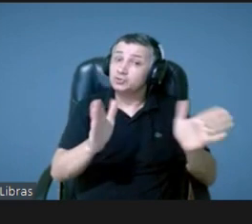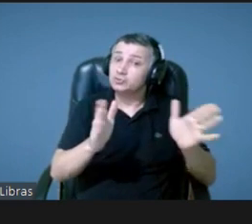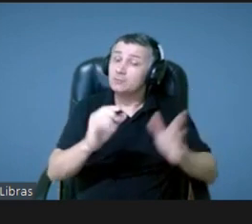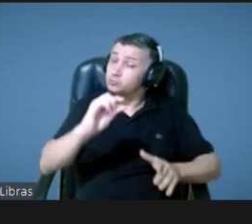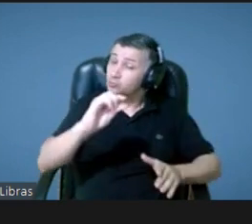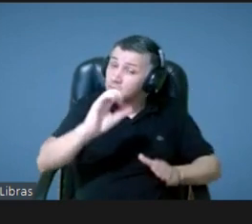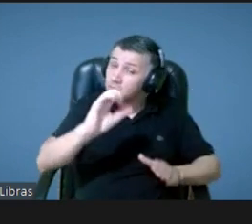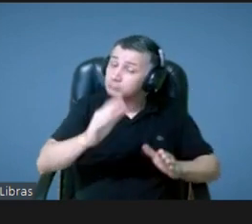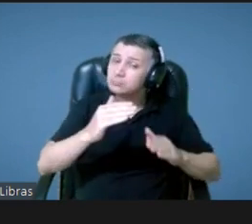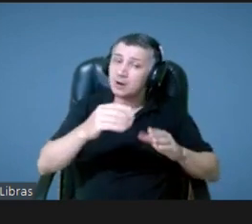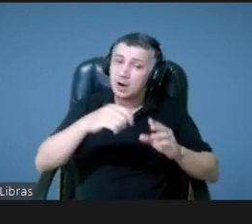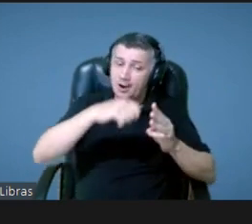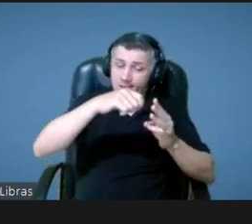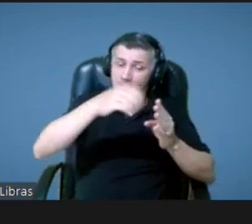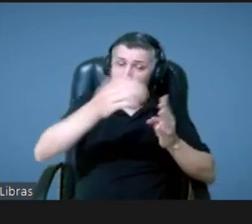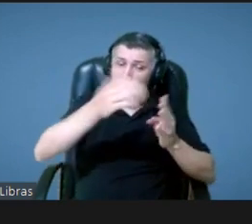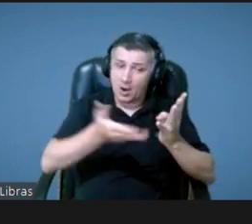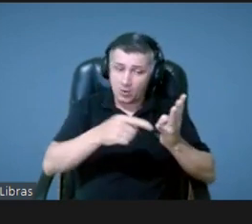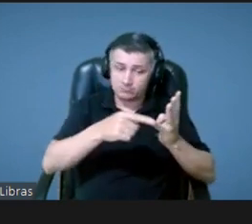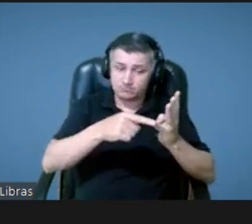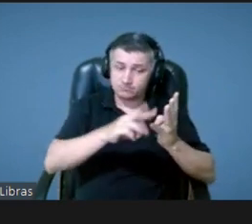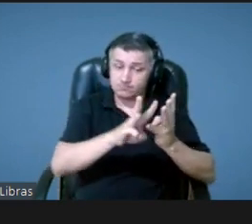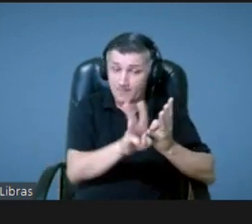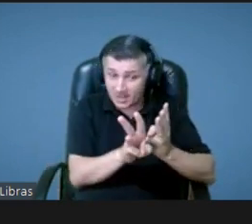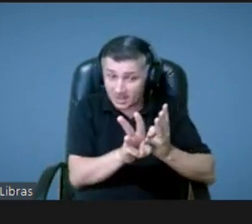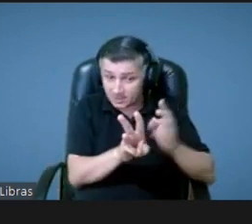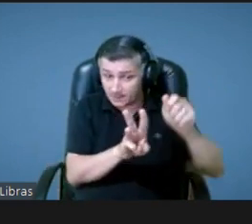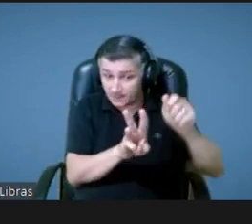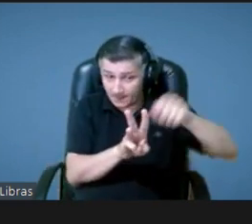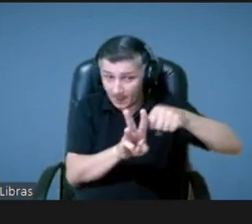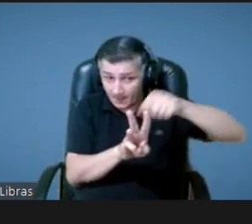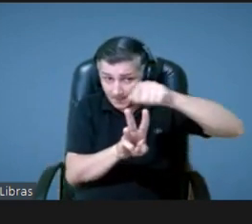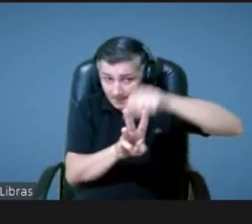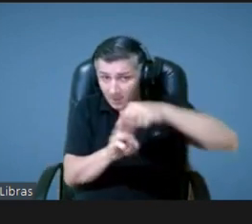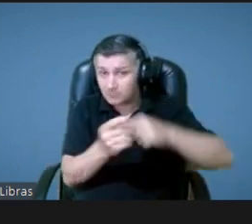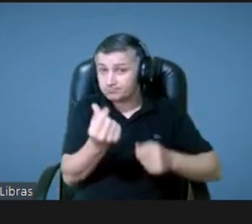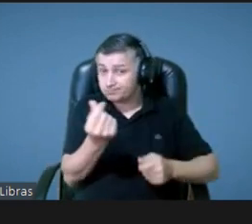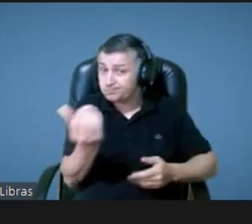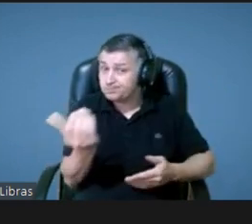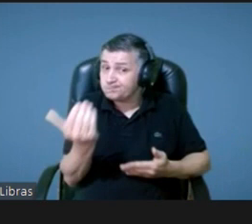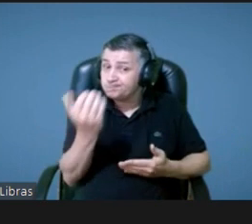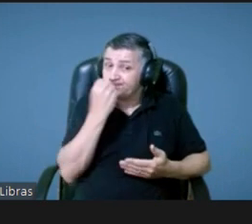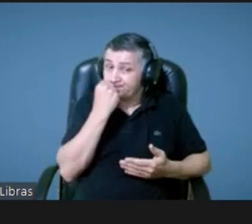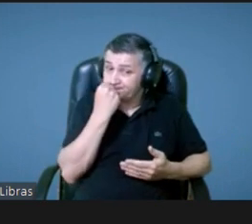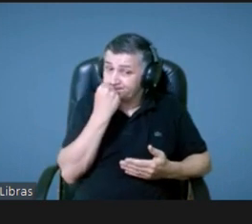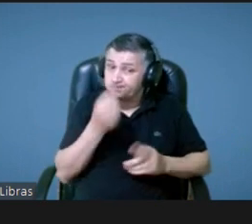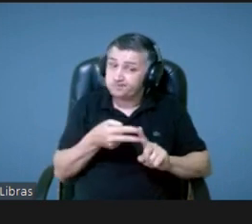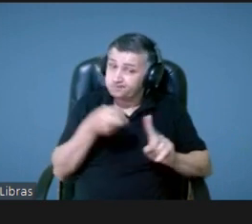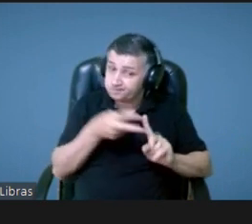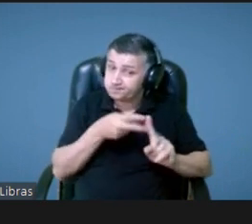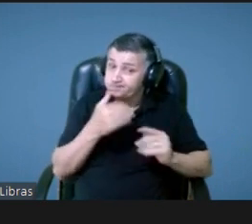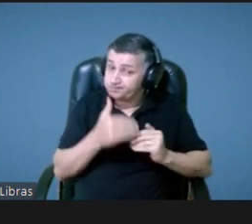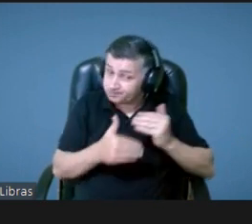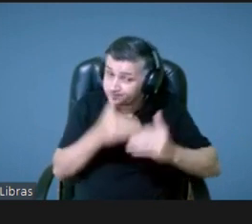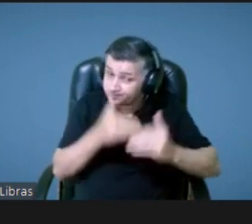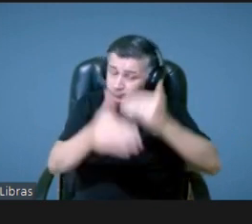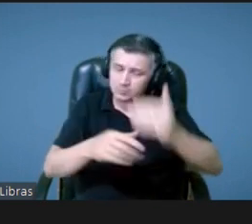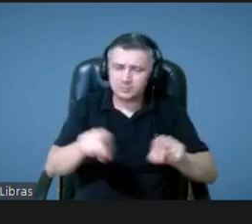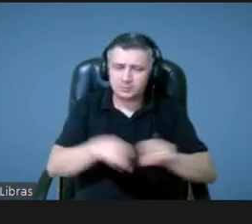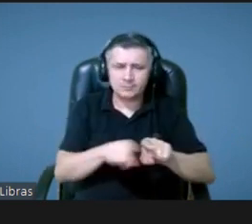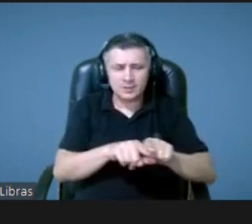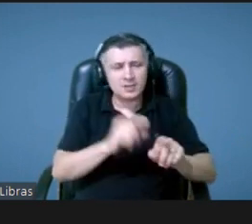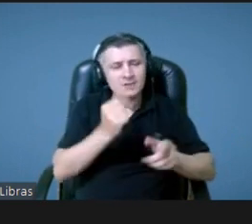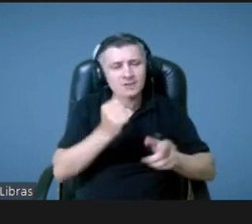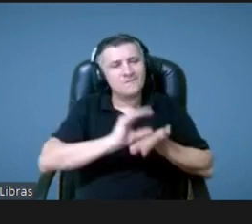to grow the leverage a bit. But in Q4, we are going to see these investments bear